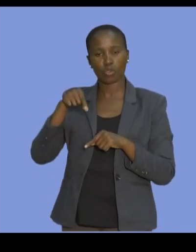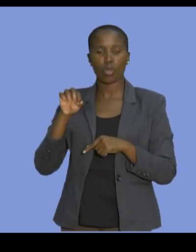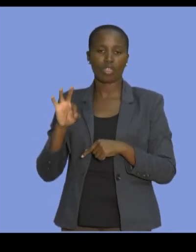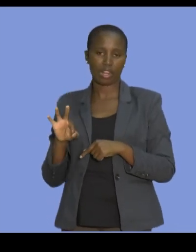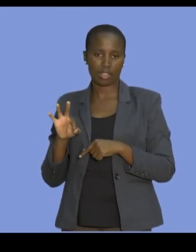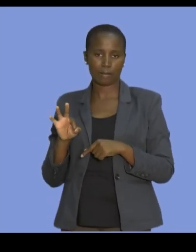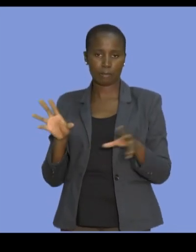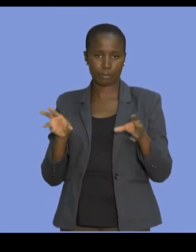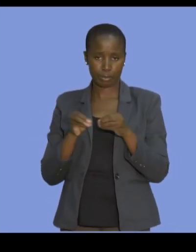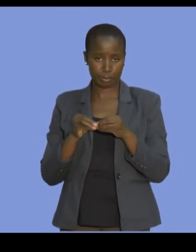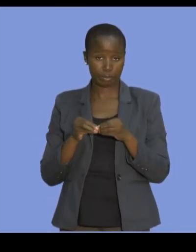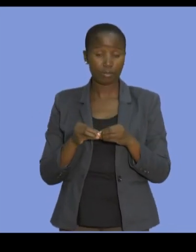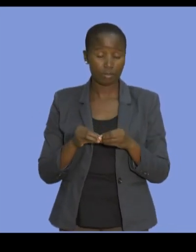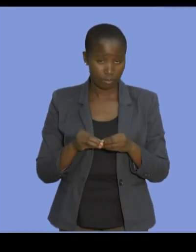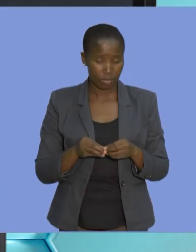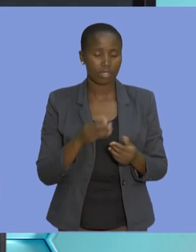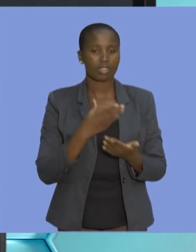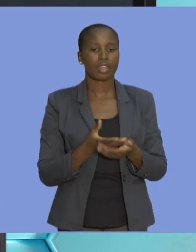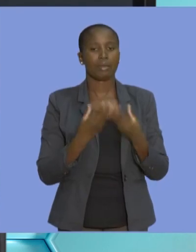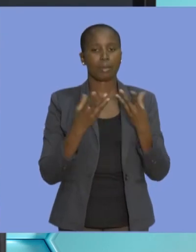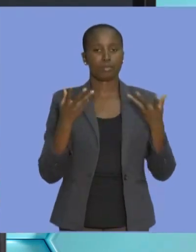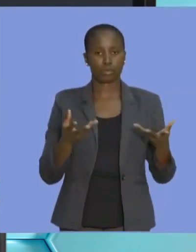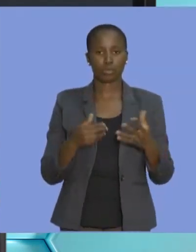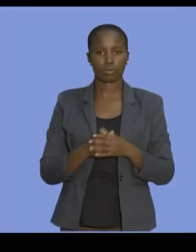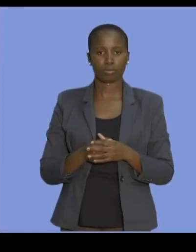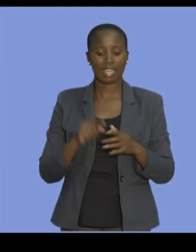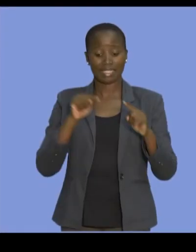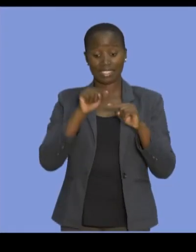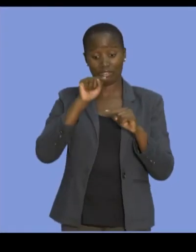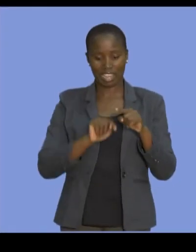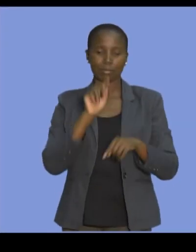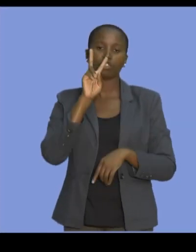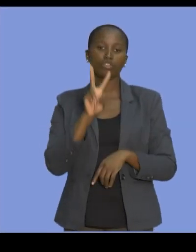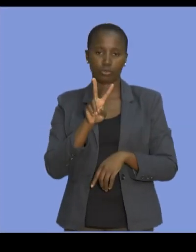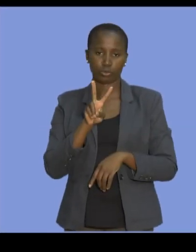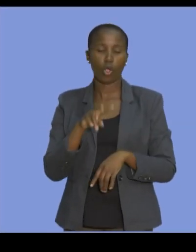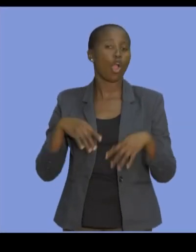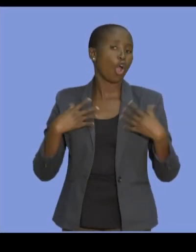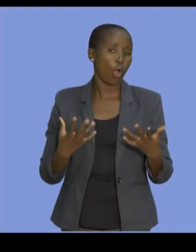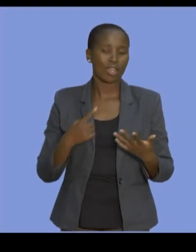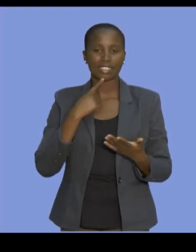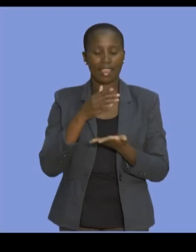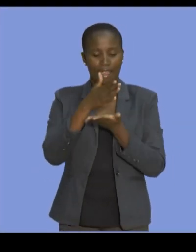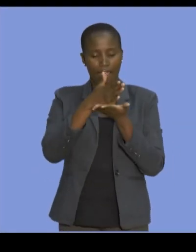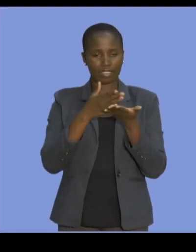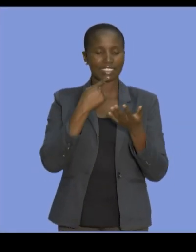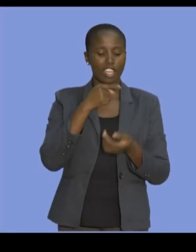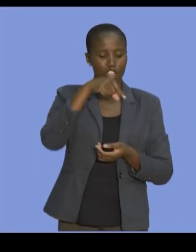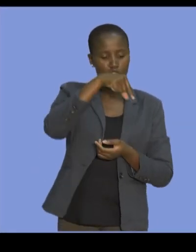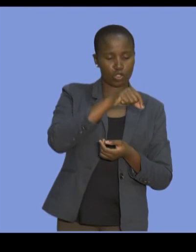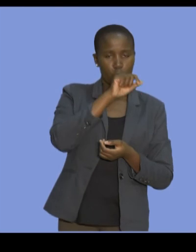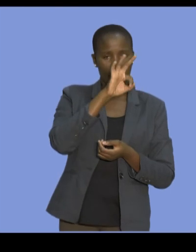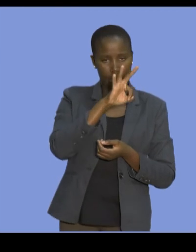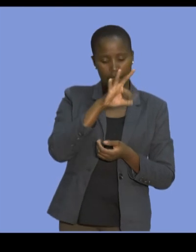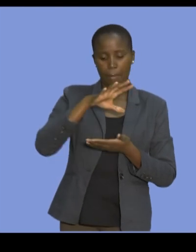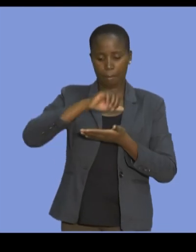So you can find the interquartile range divided by 2, or half Q3 minus